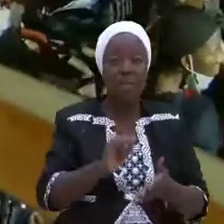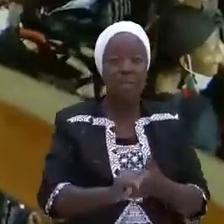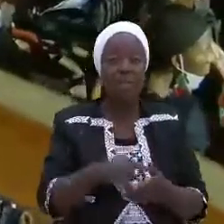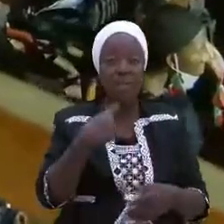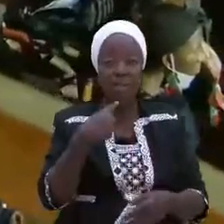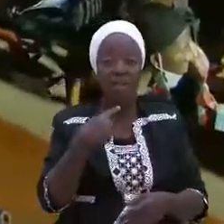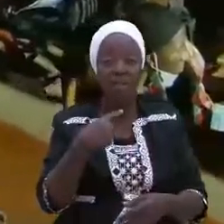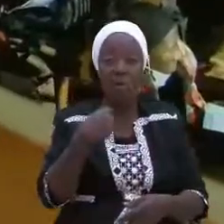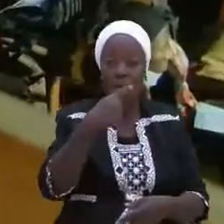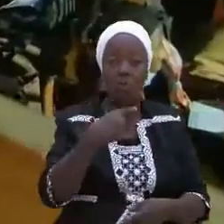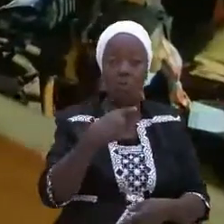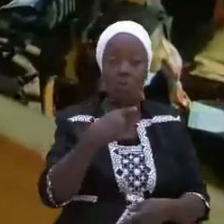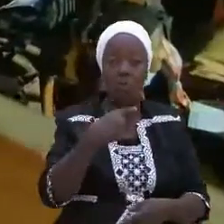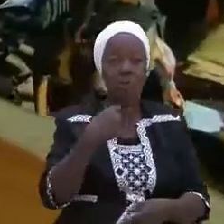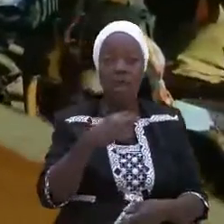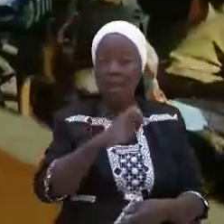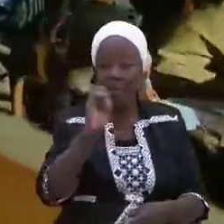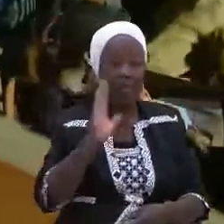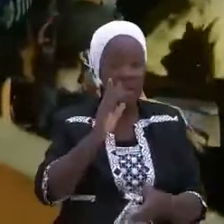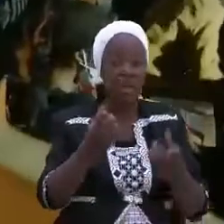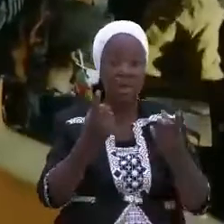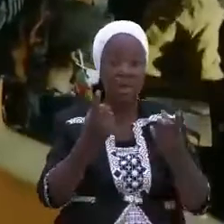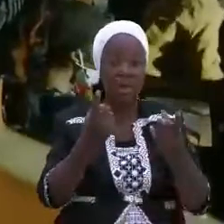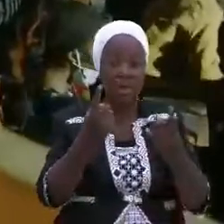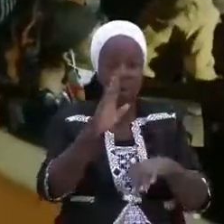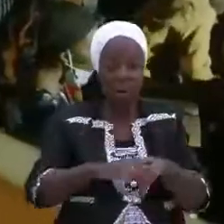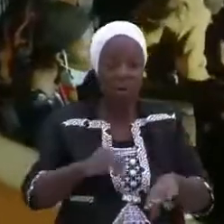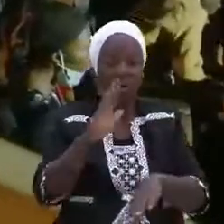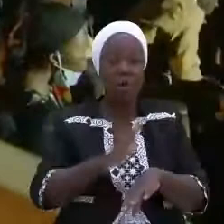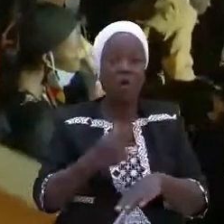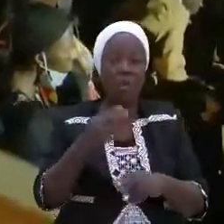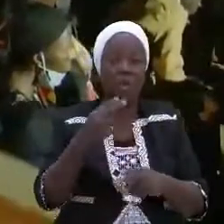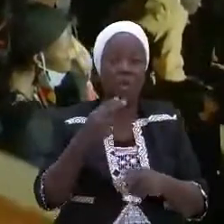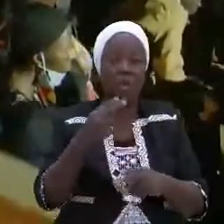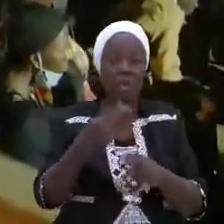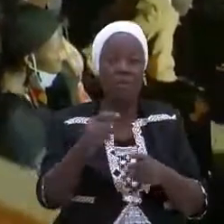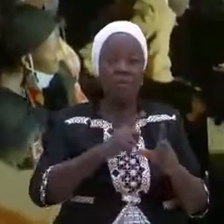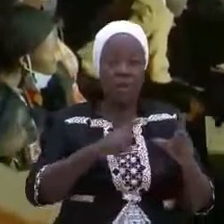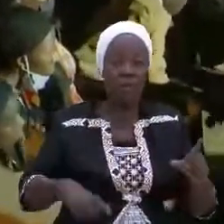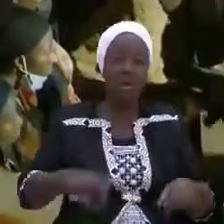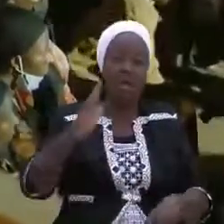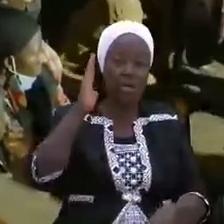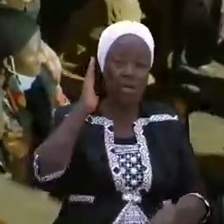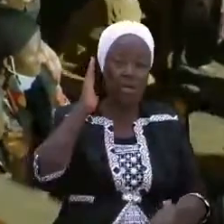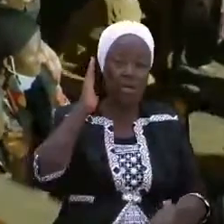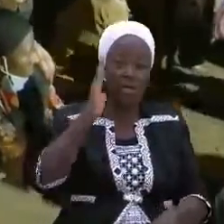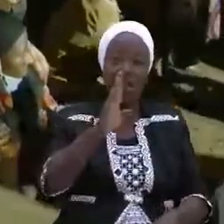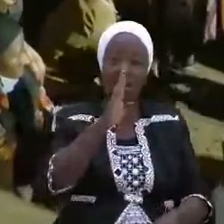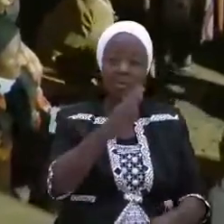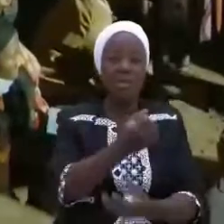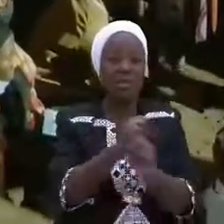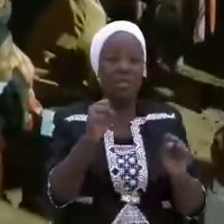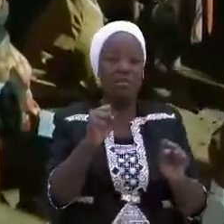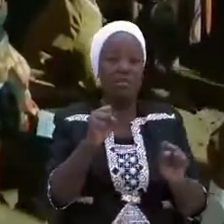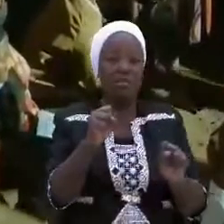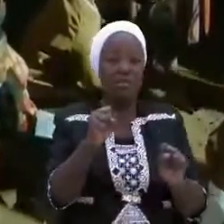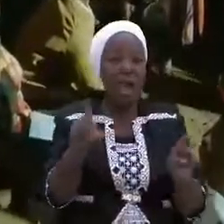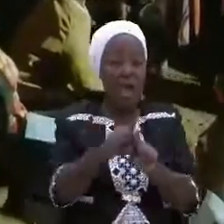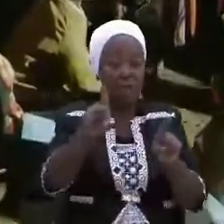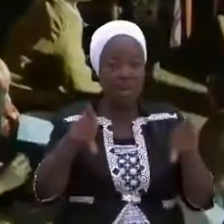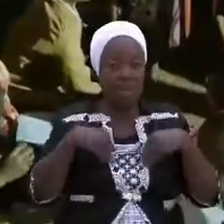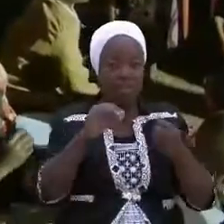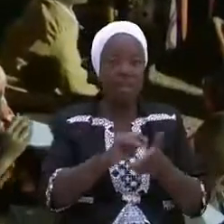whosoever shall call on the name of the lord shall be saved as to accept that